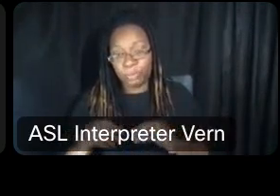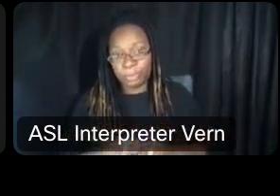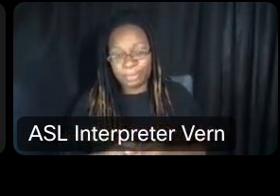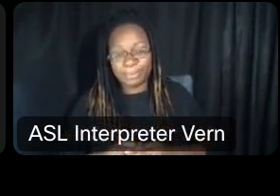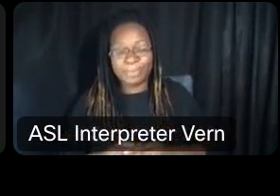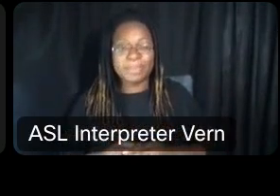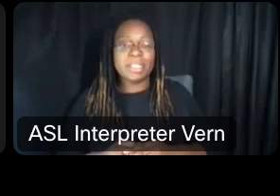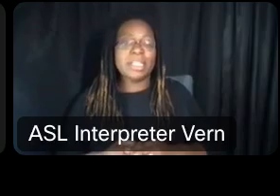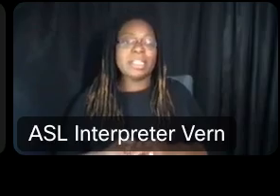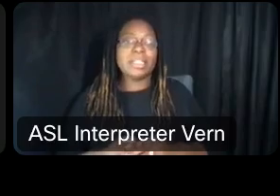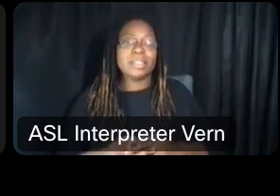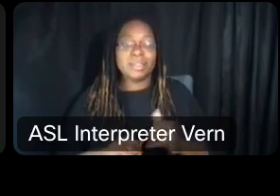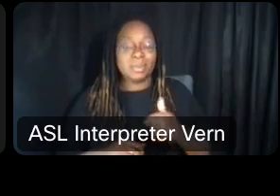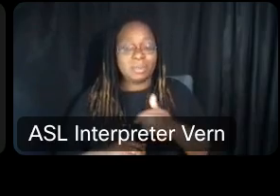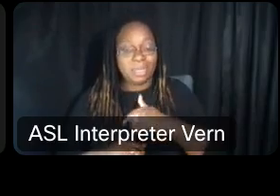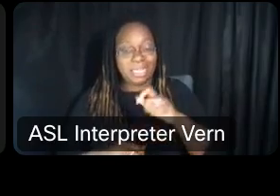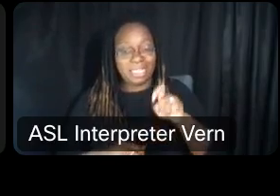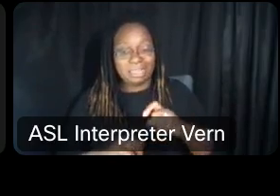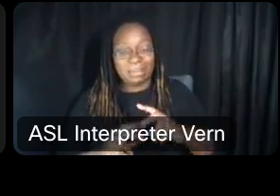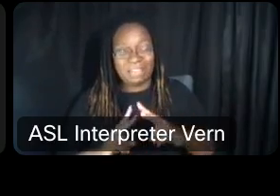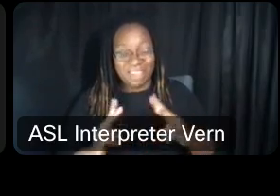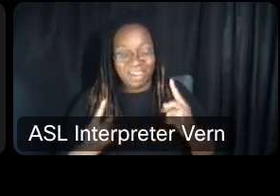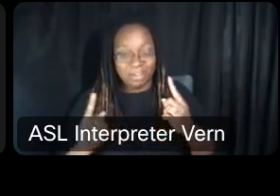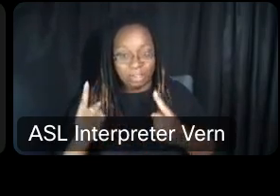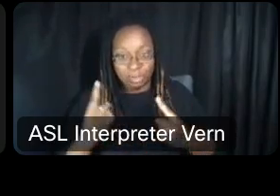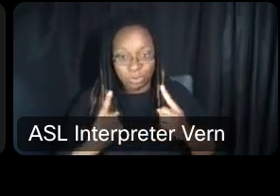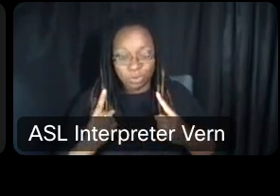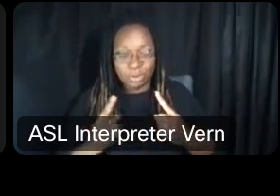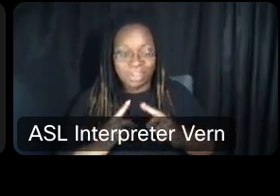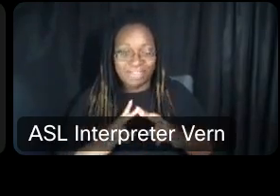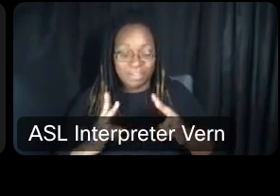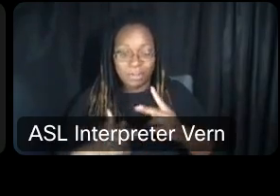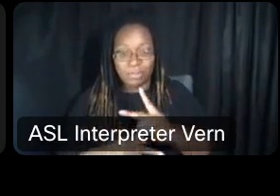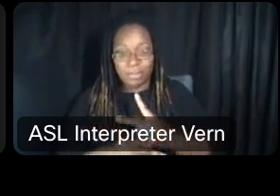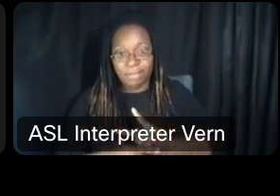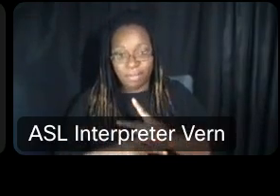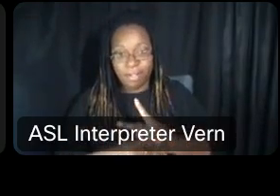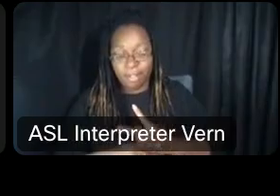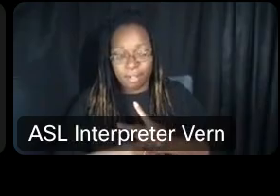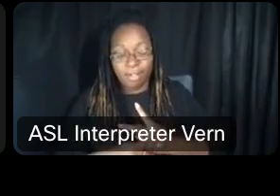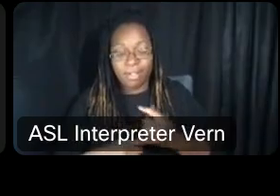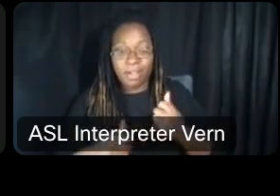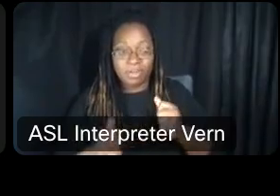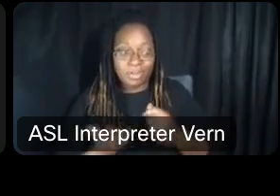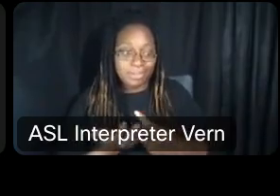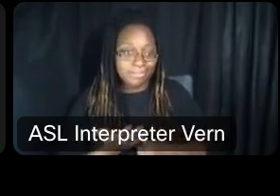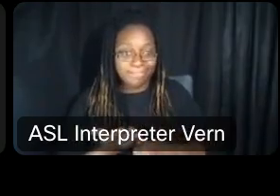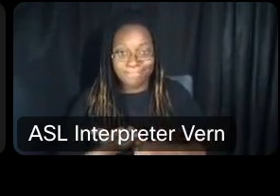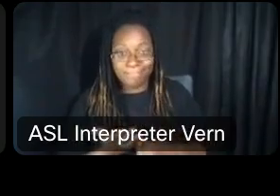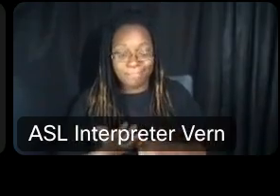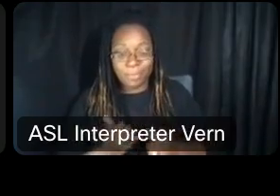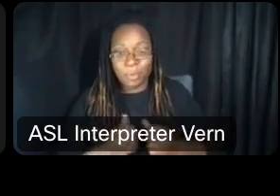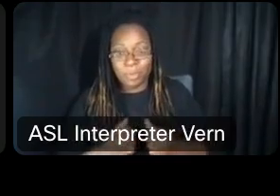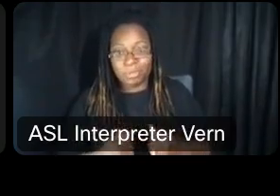And so we need to be really thoughtful, really careful, and talk through these pieces with